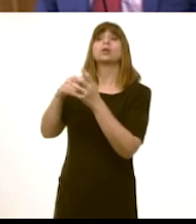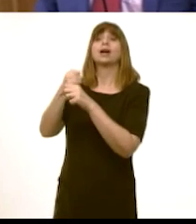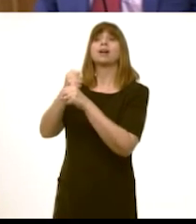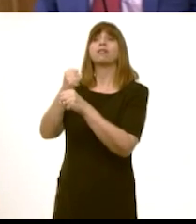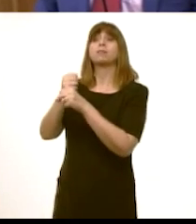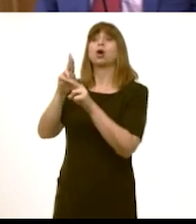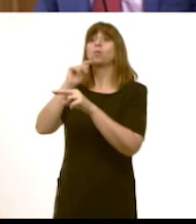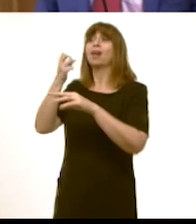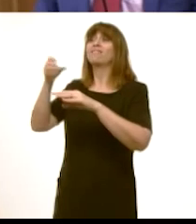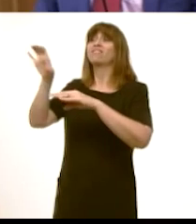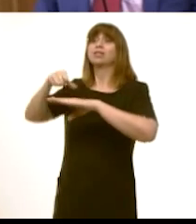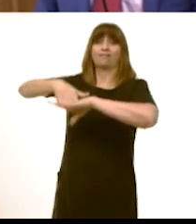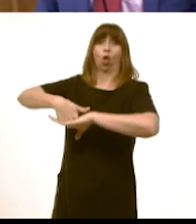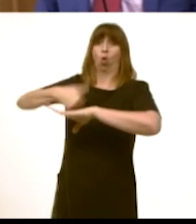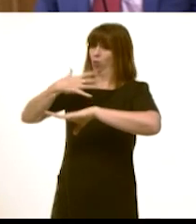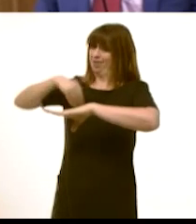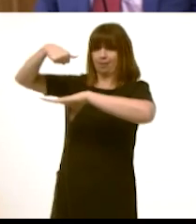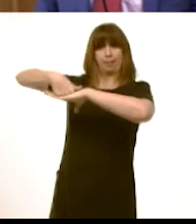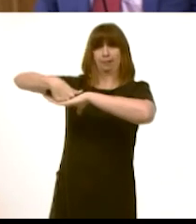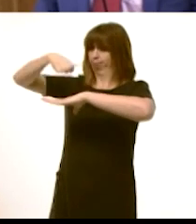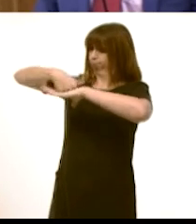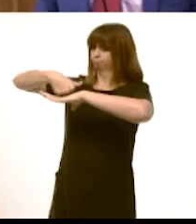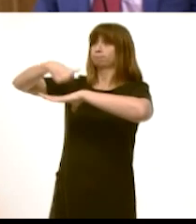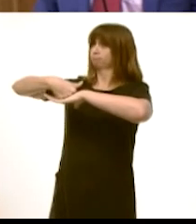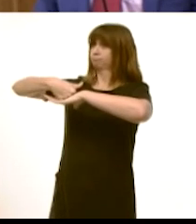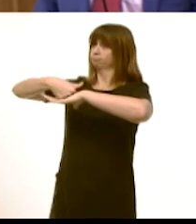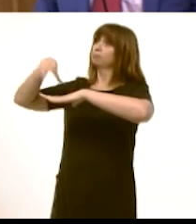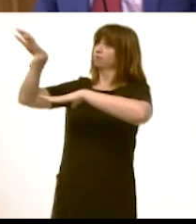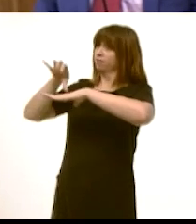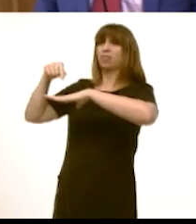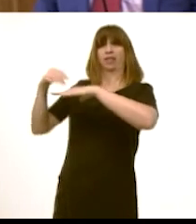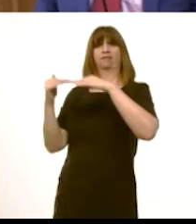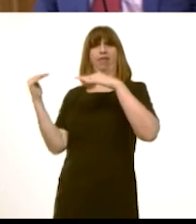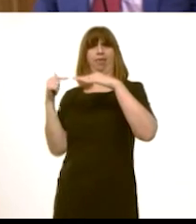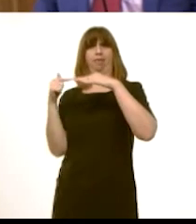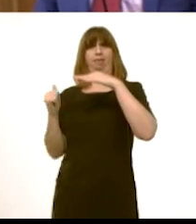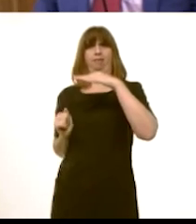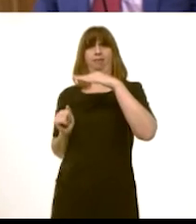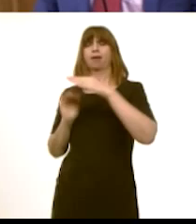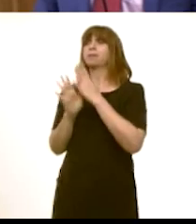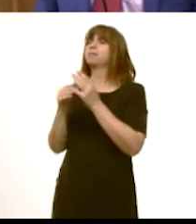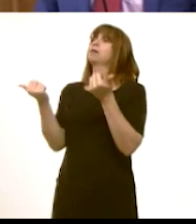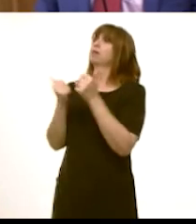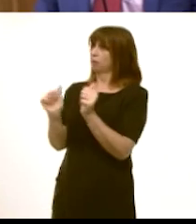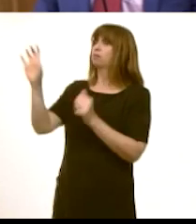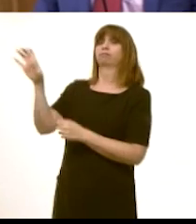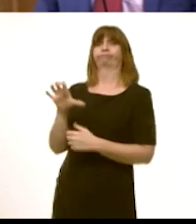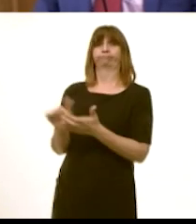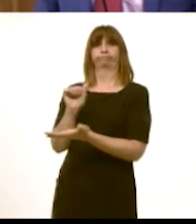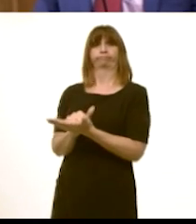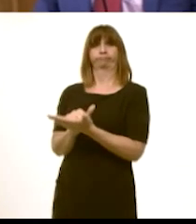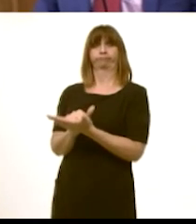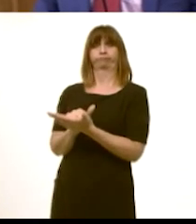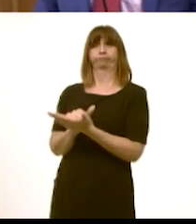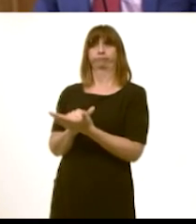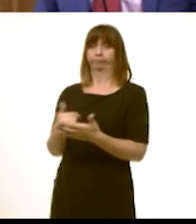funding floor. They've been saying that for years. We need to have a funding floor which is fair and which settles the issue. Now, from the point of view of where